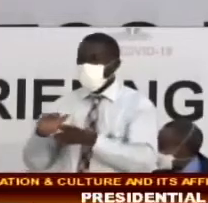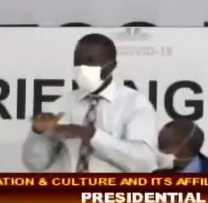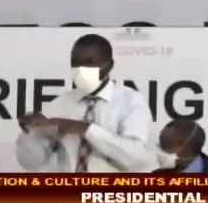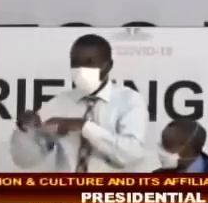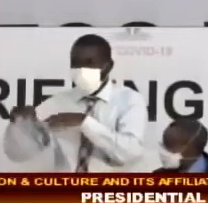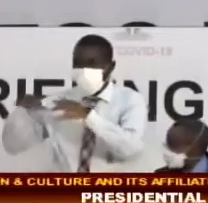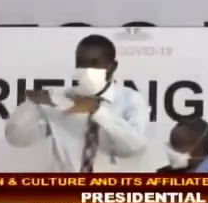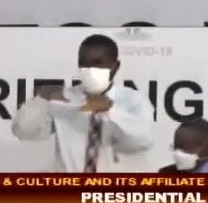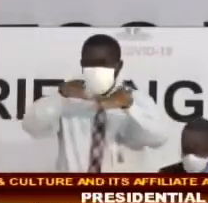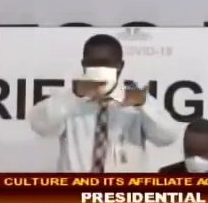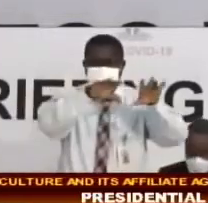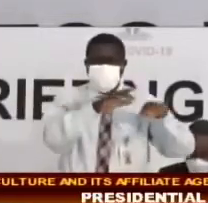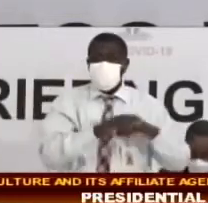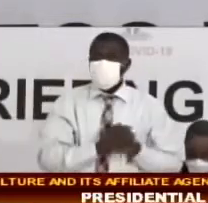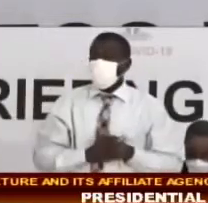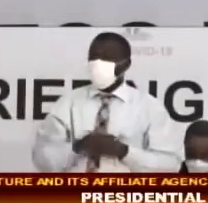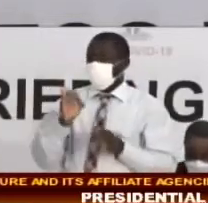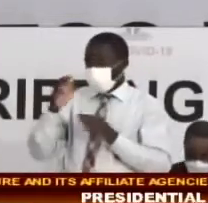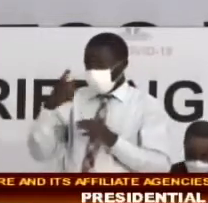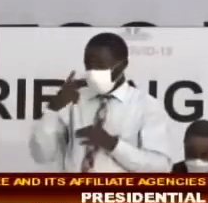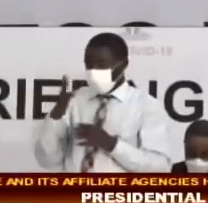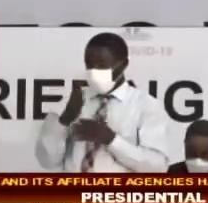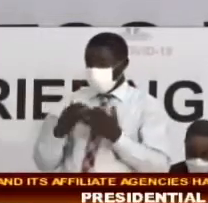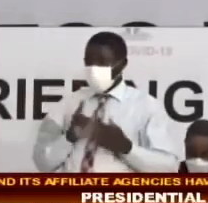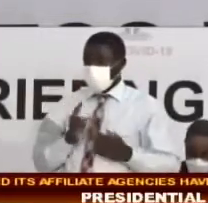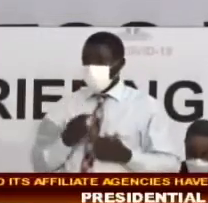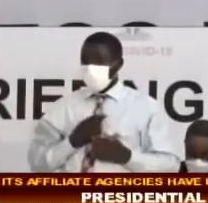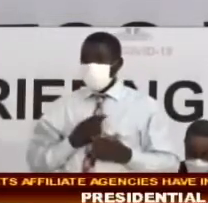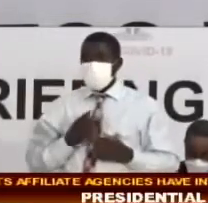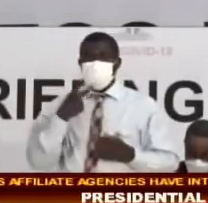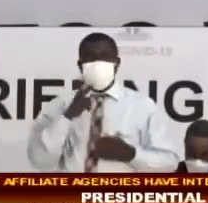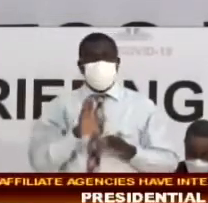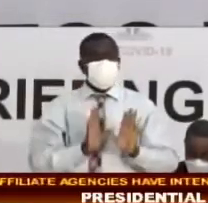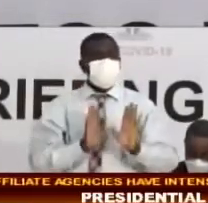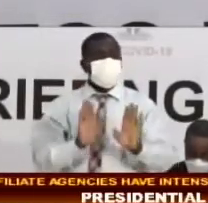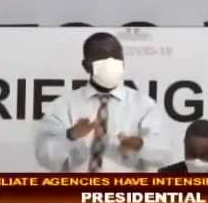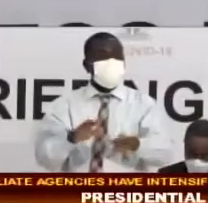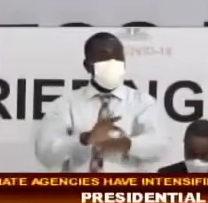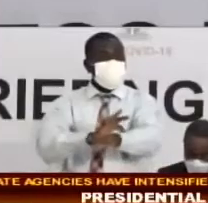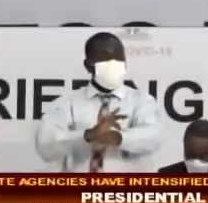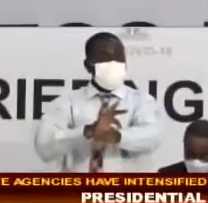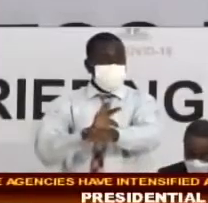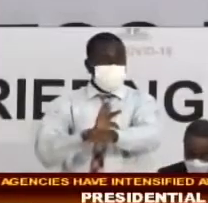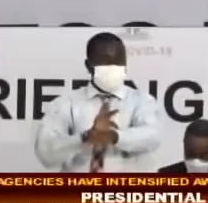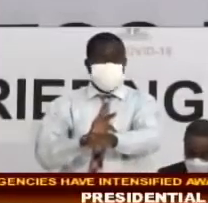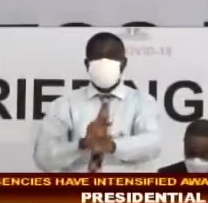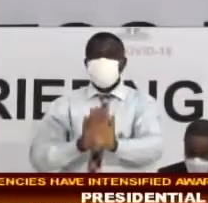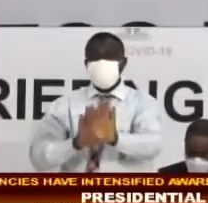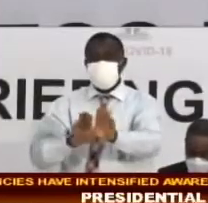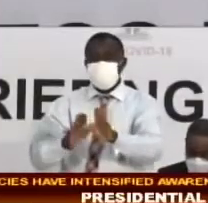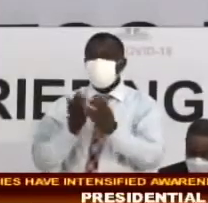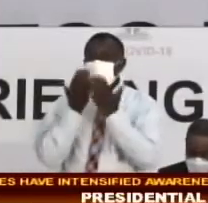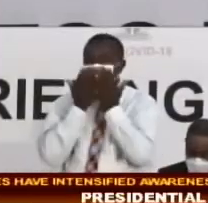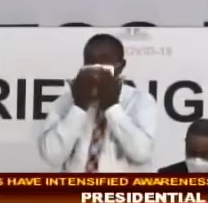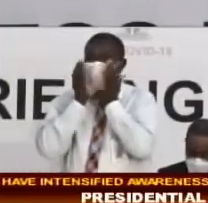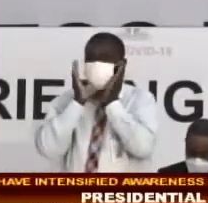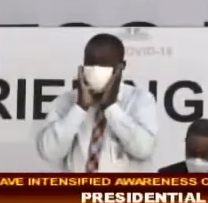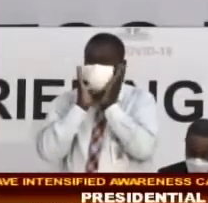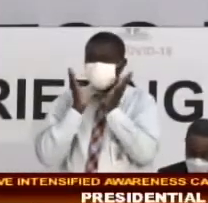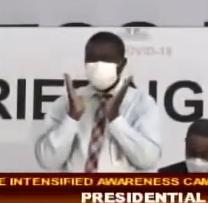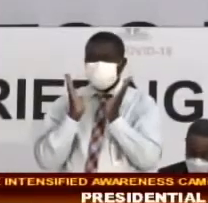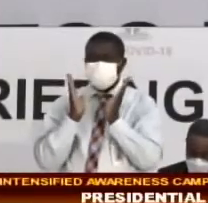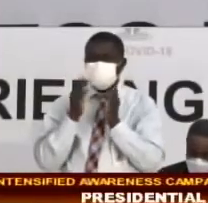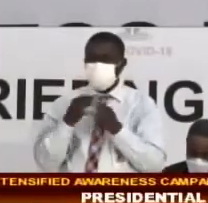ka sa kamar yadda muka gani a waɗansu a cikinmu nan sun ɗinka sun sa. Abin da ake bukata shine ka kare kanka, ka